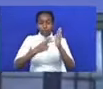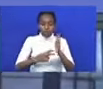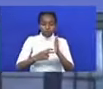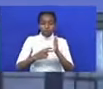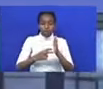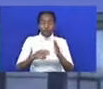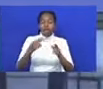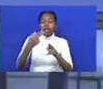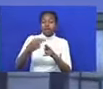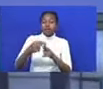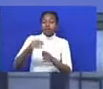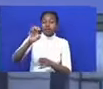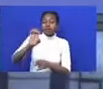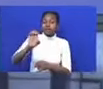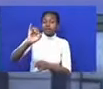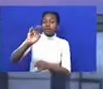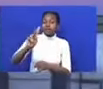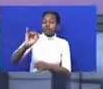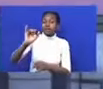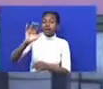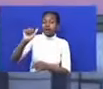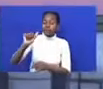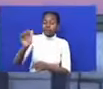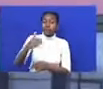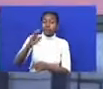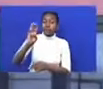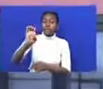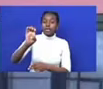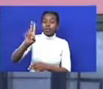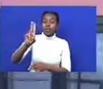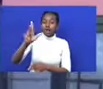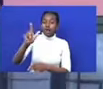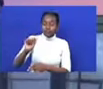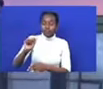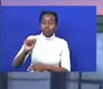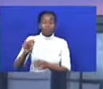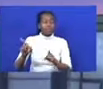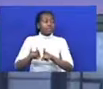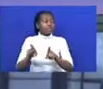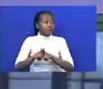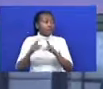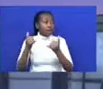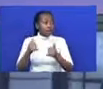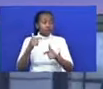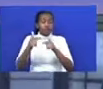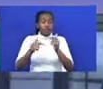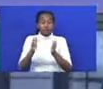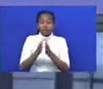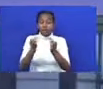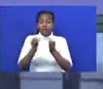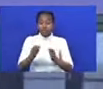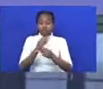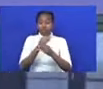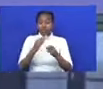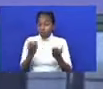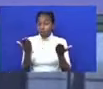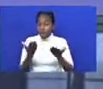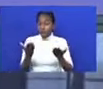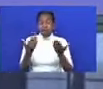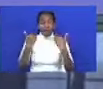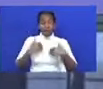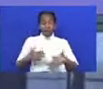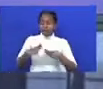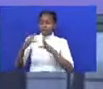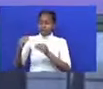Ikaya Beulah Genesis. And in the spirit of accountability, I went to Wolfbeck and I was